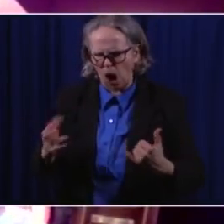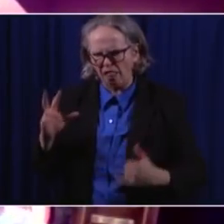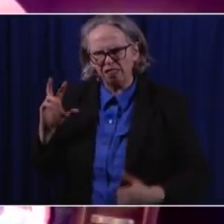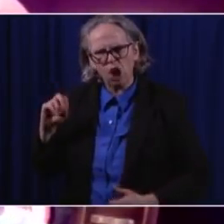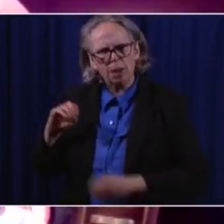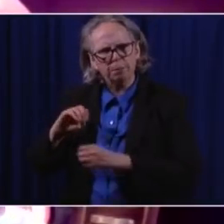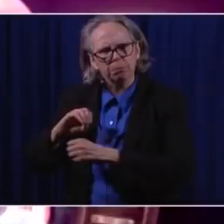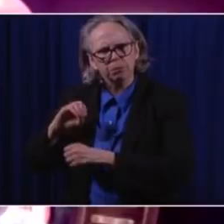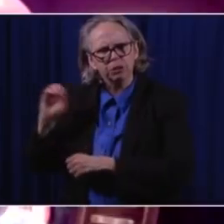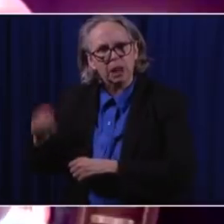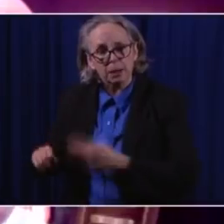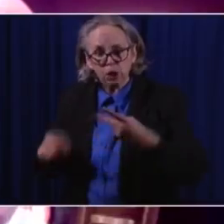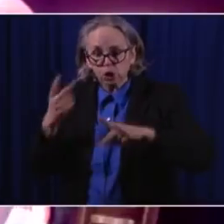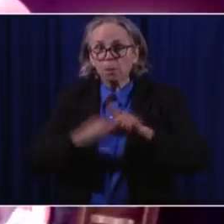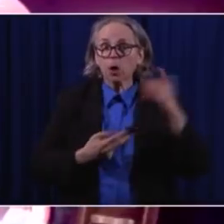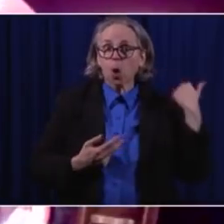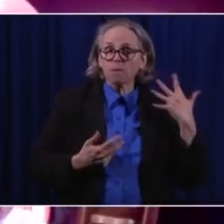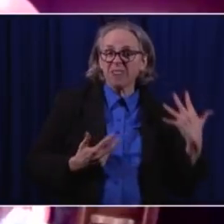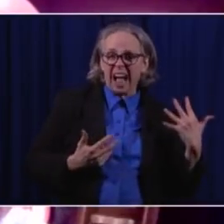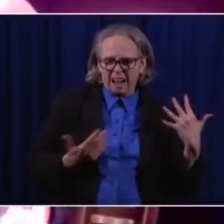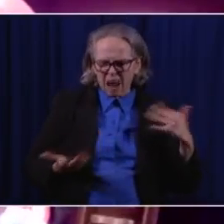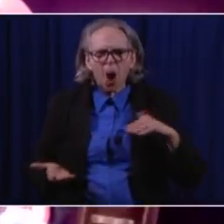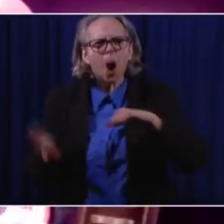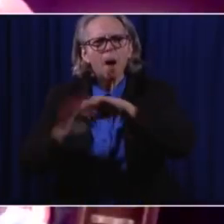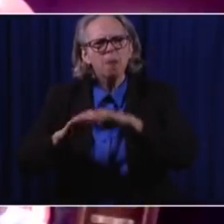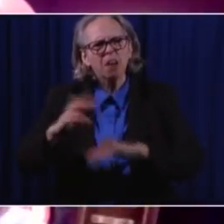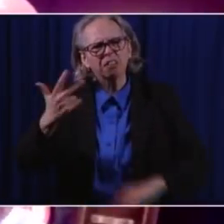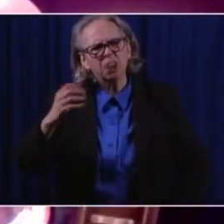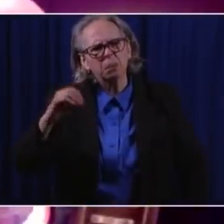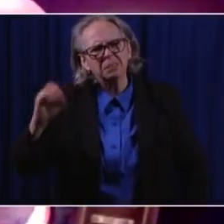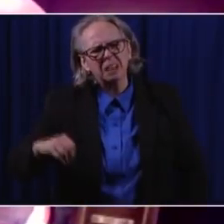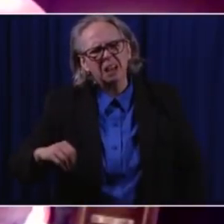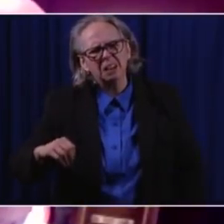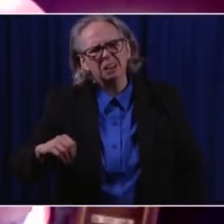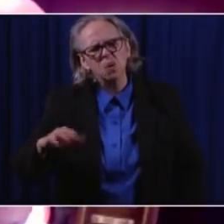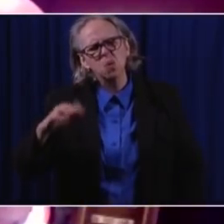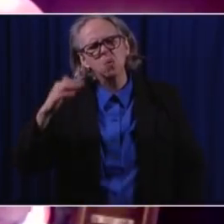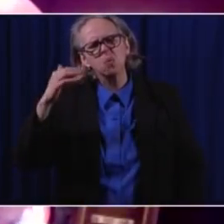staff 65 beds. We're bumping up against that every day.